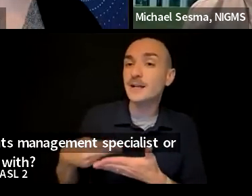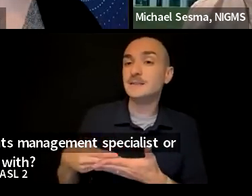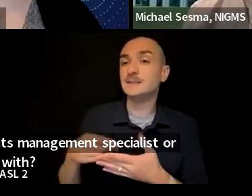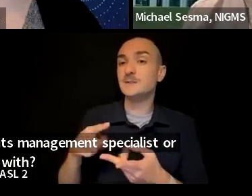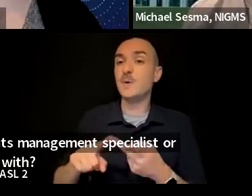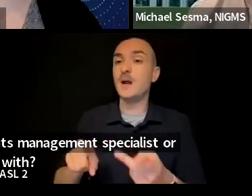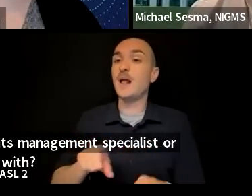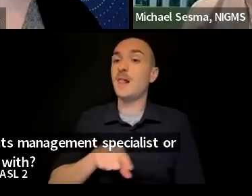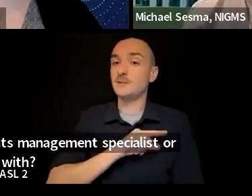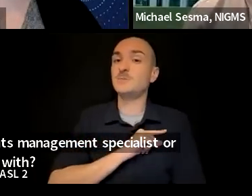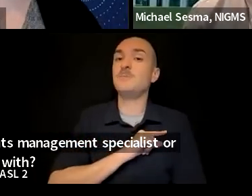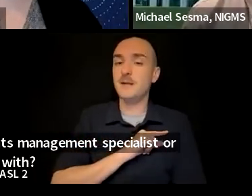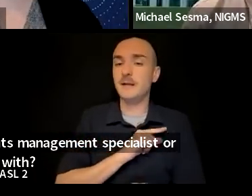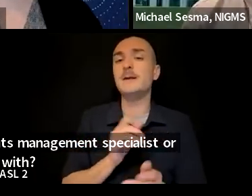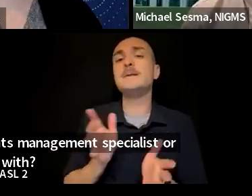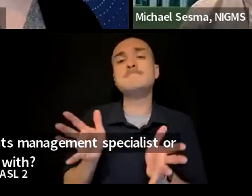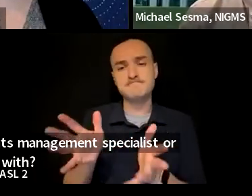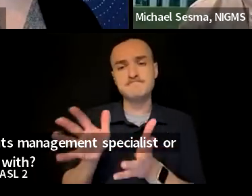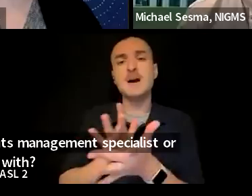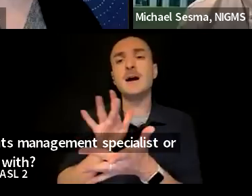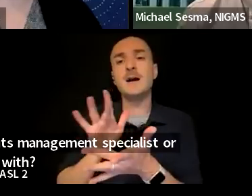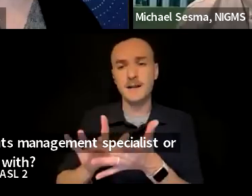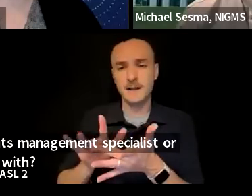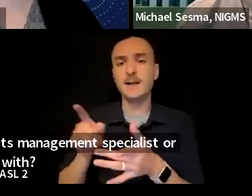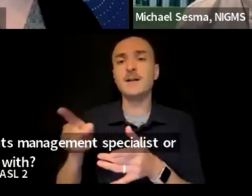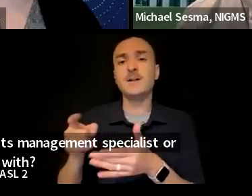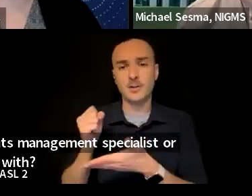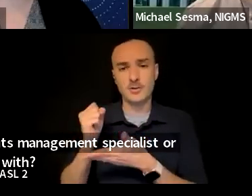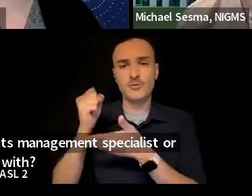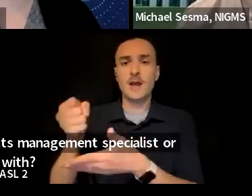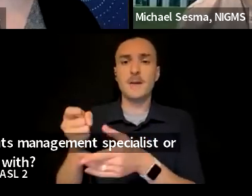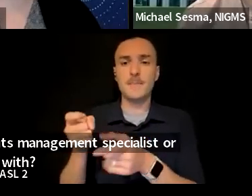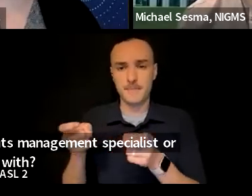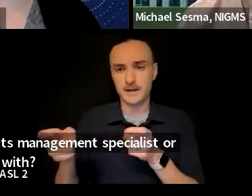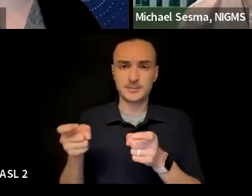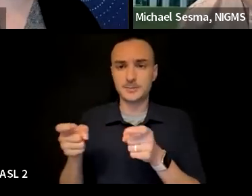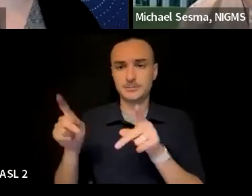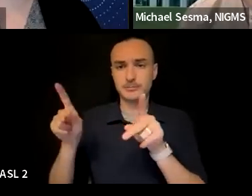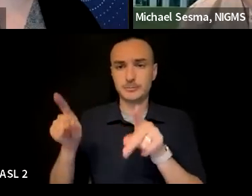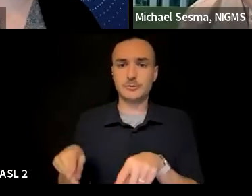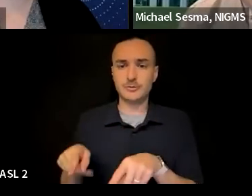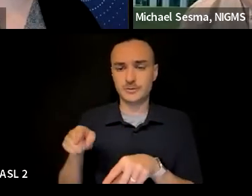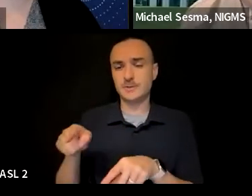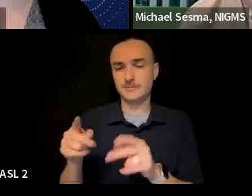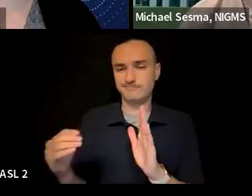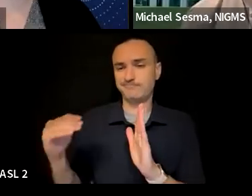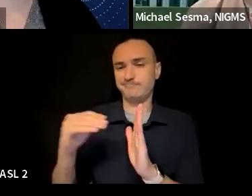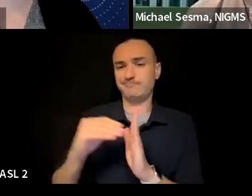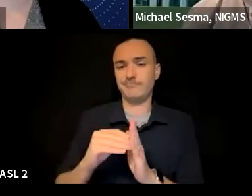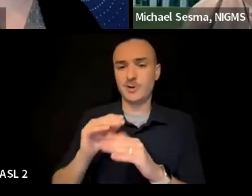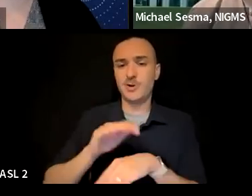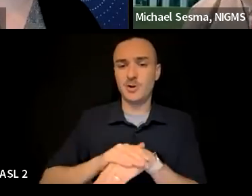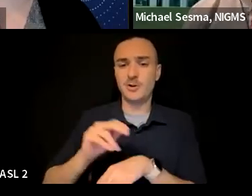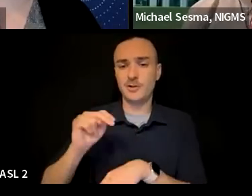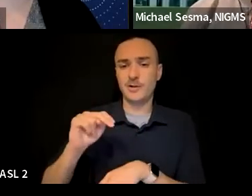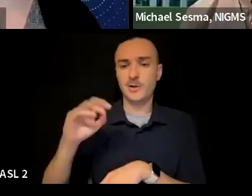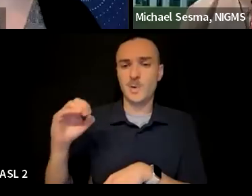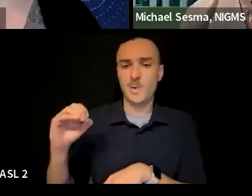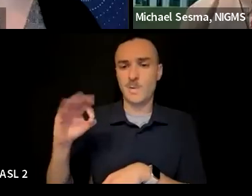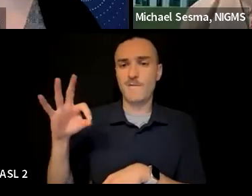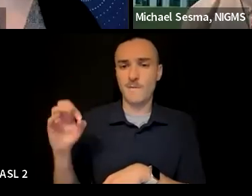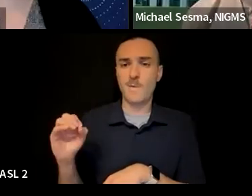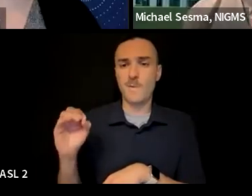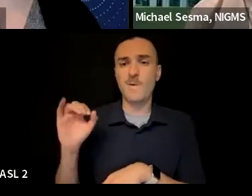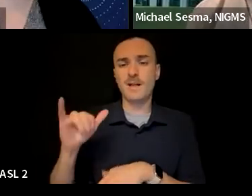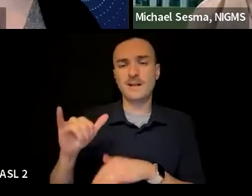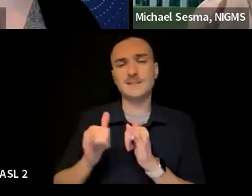out to the grants management contact listed on the NOFO. I think that's the way that we most often help